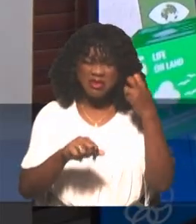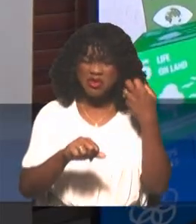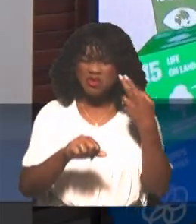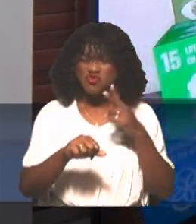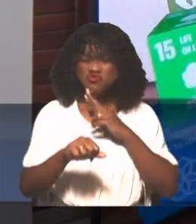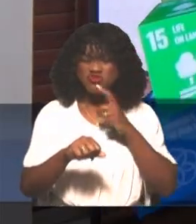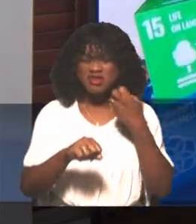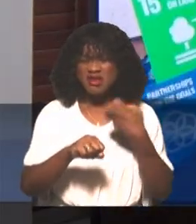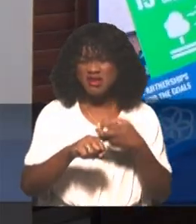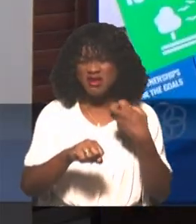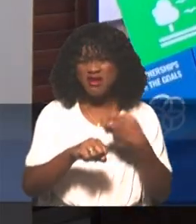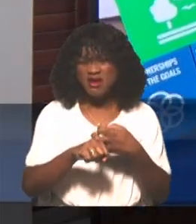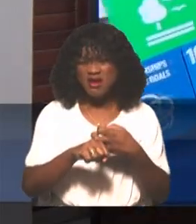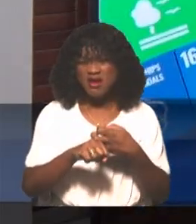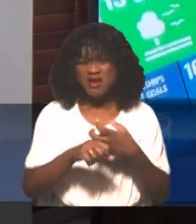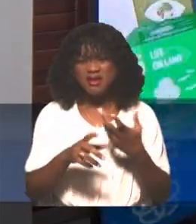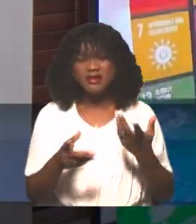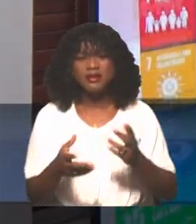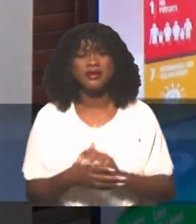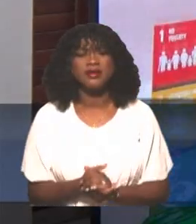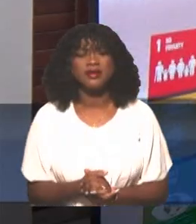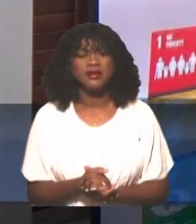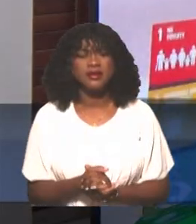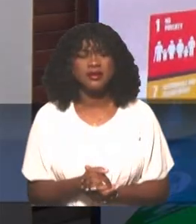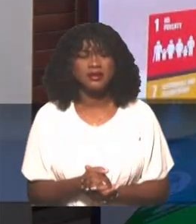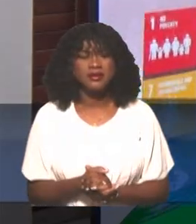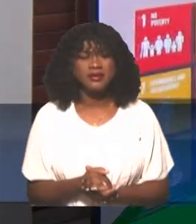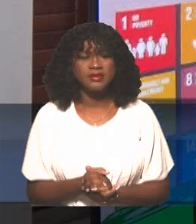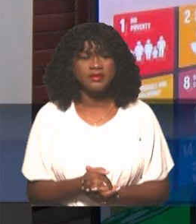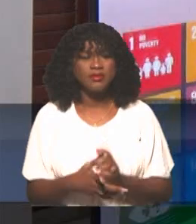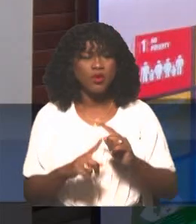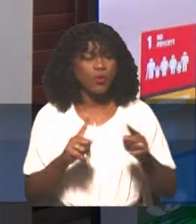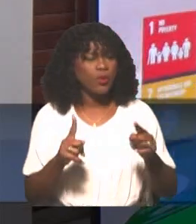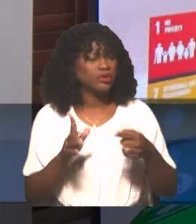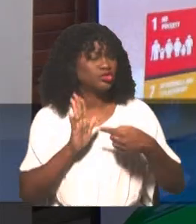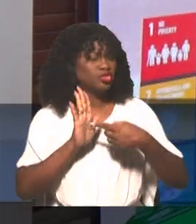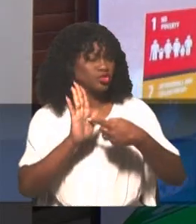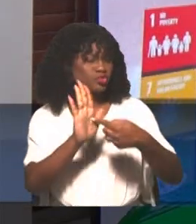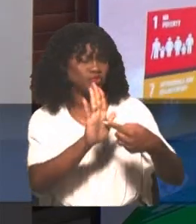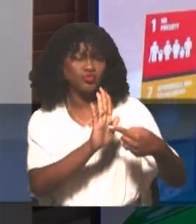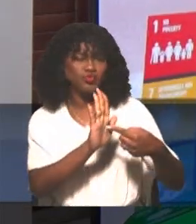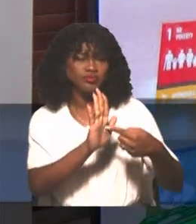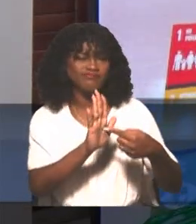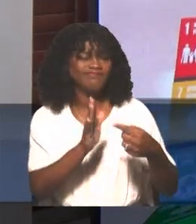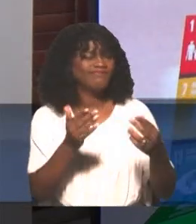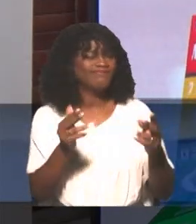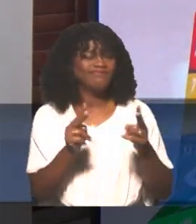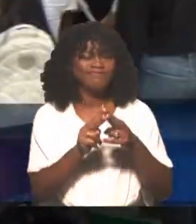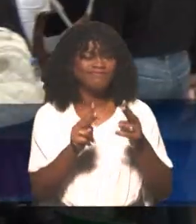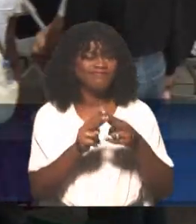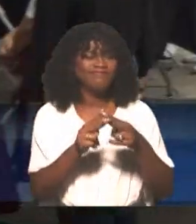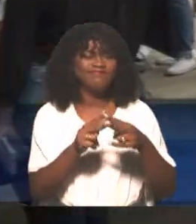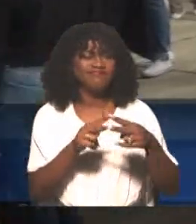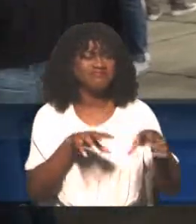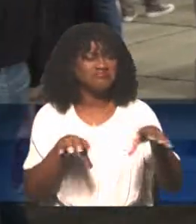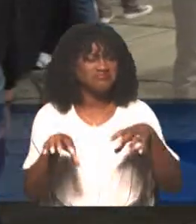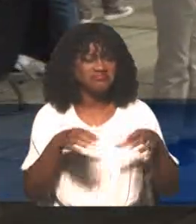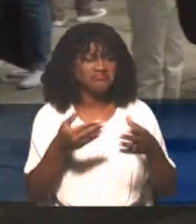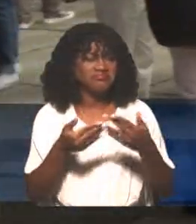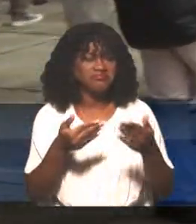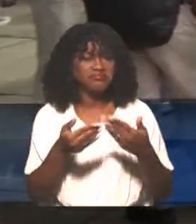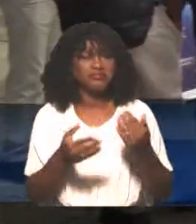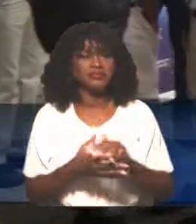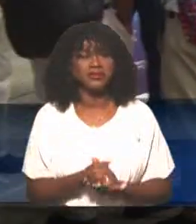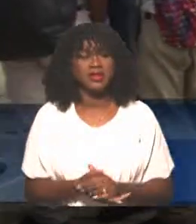really theoretical and esoteric. And what we're trying to show here is that it's very practical. This